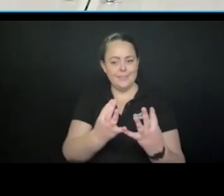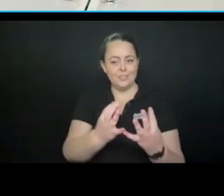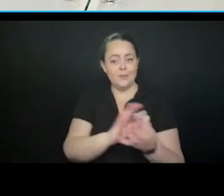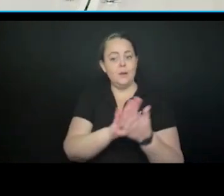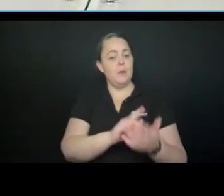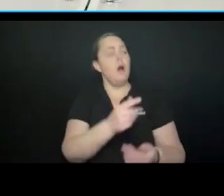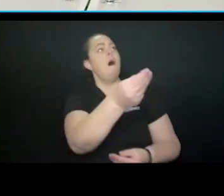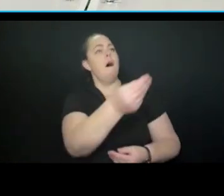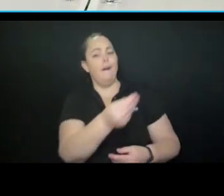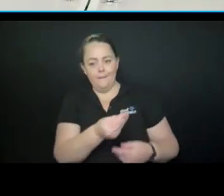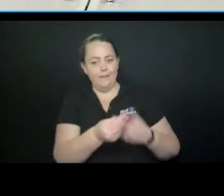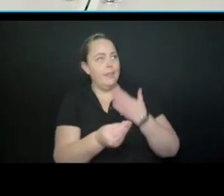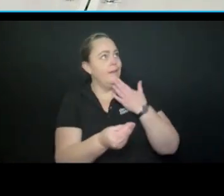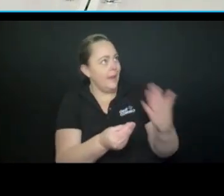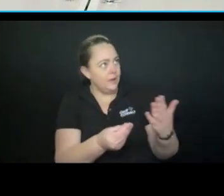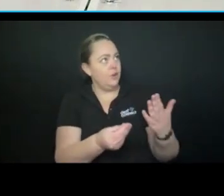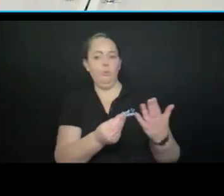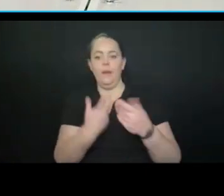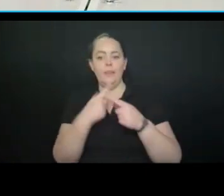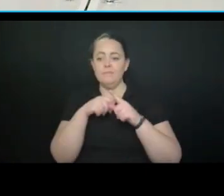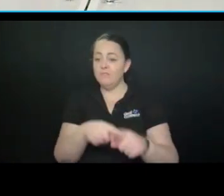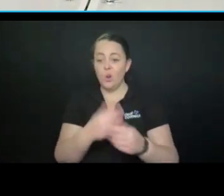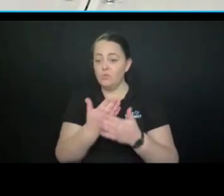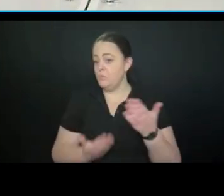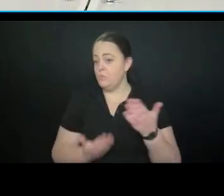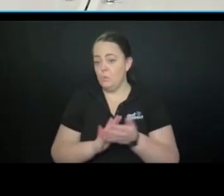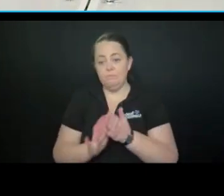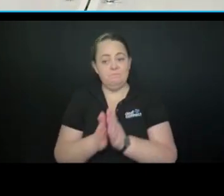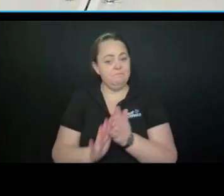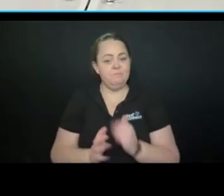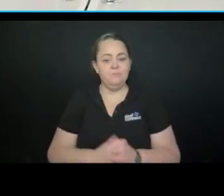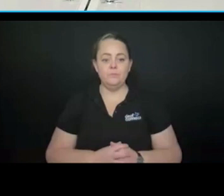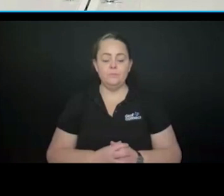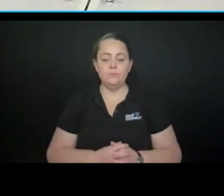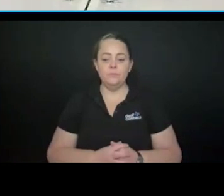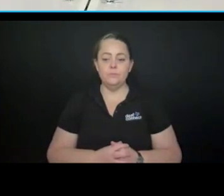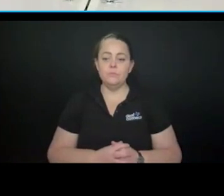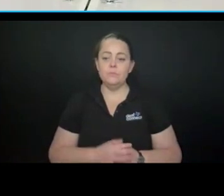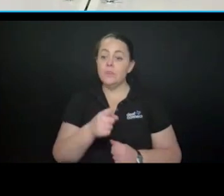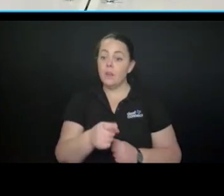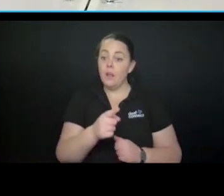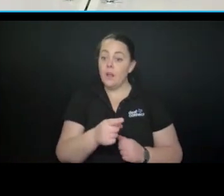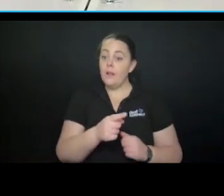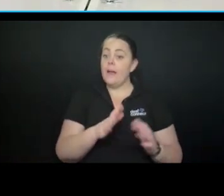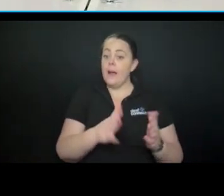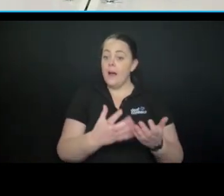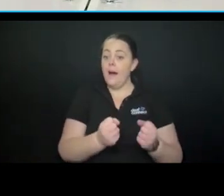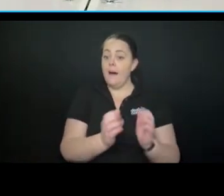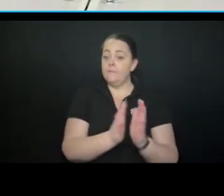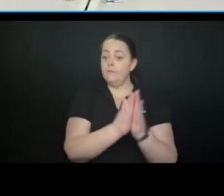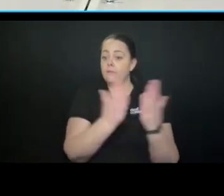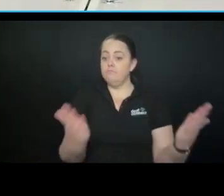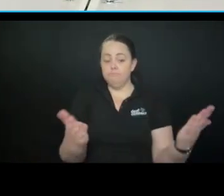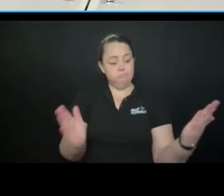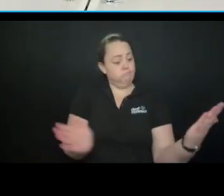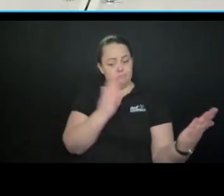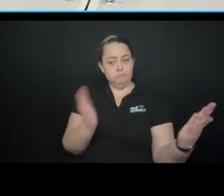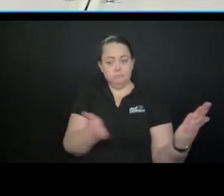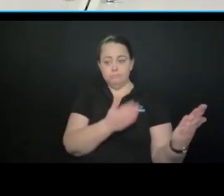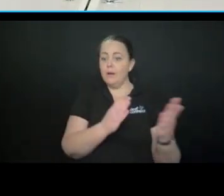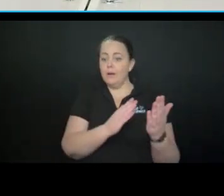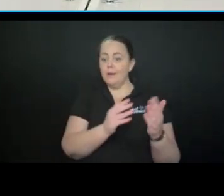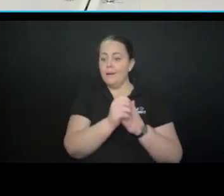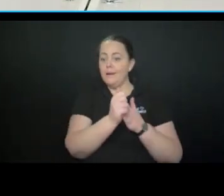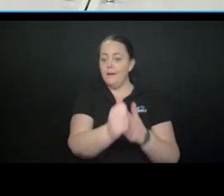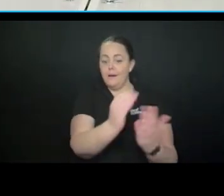program reporting. The copyright notice in the QI program manual sets out the permitted uses of